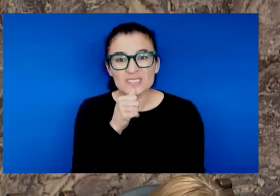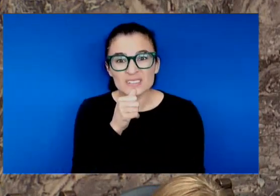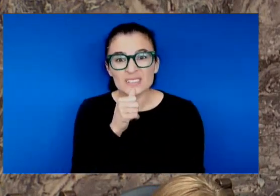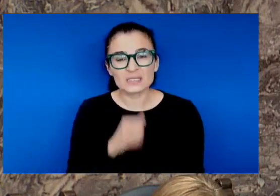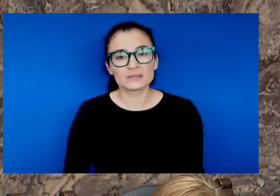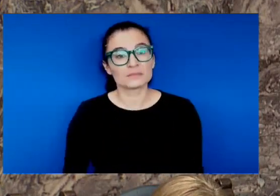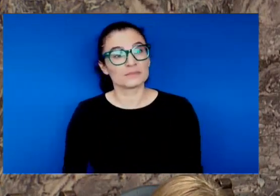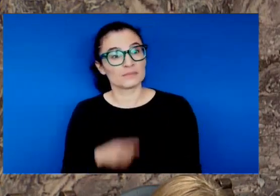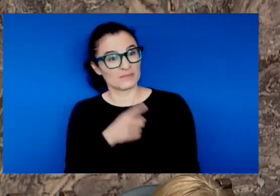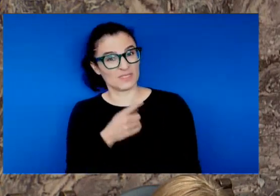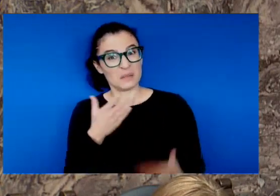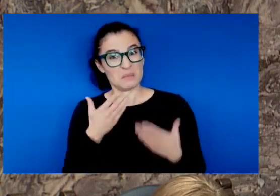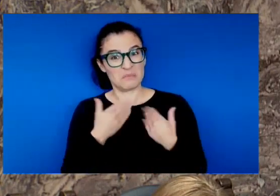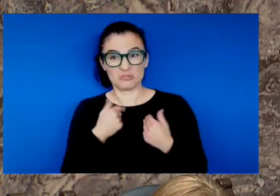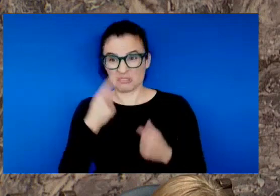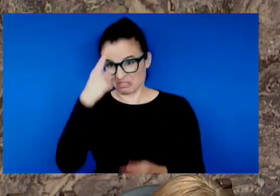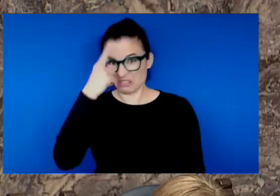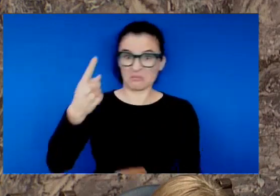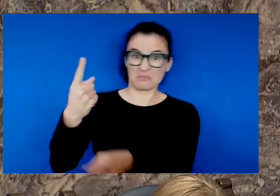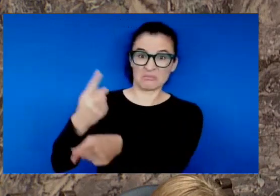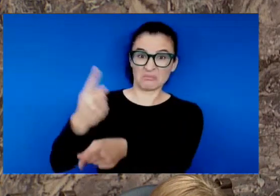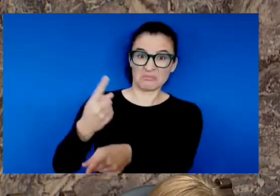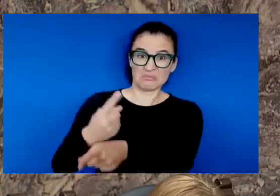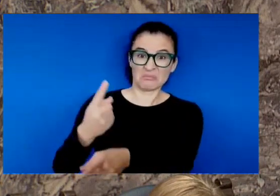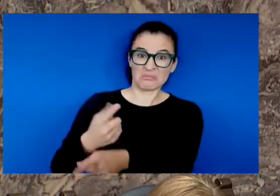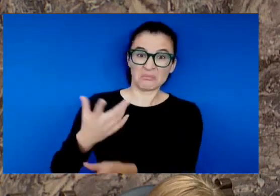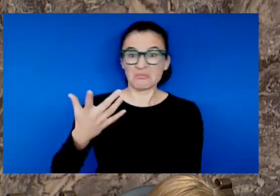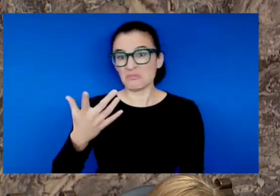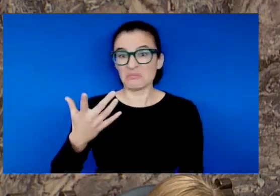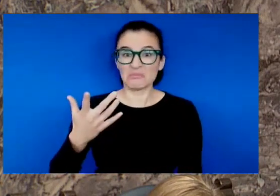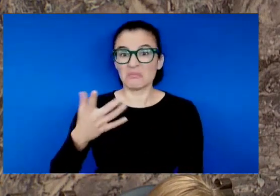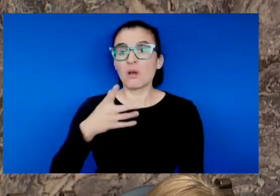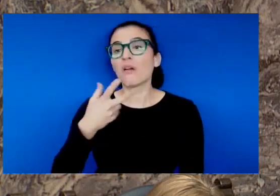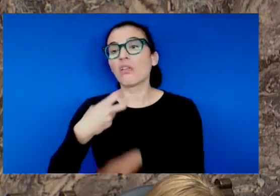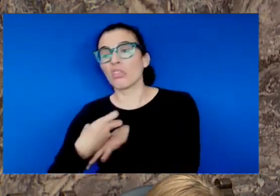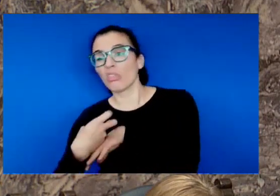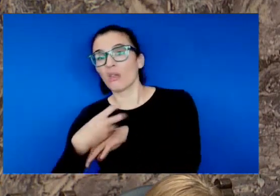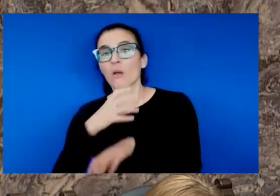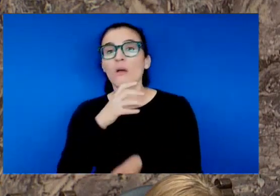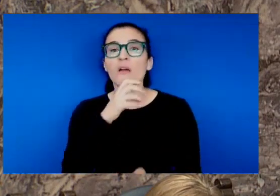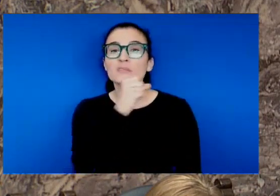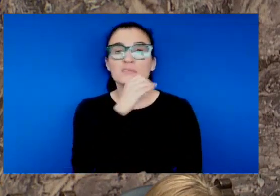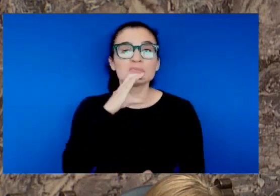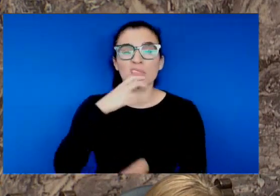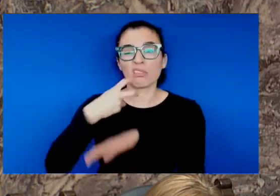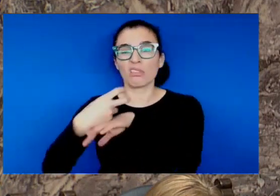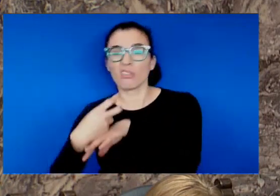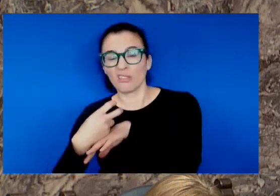the concrete in Richmond 2.5 hours laying with a broken hip,